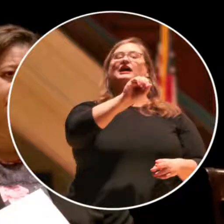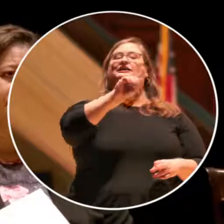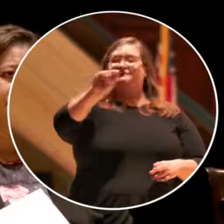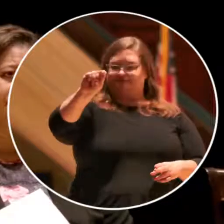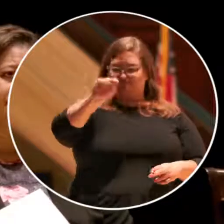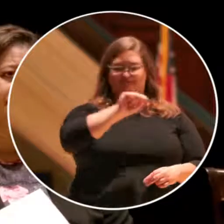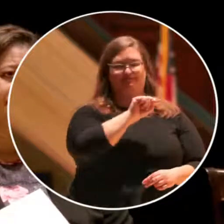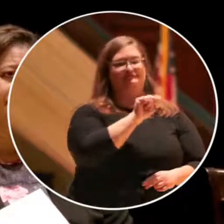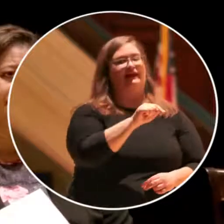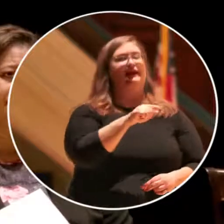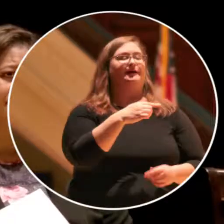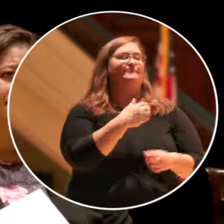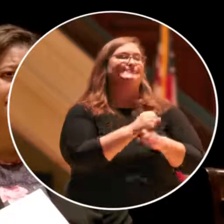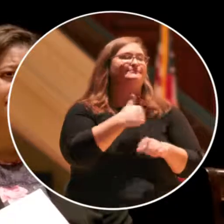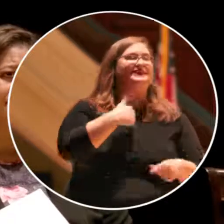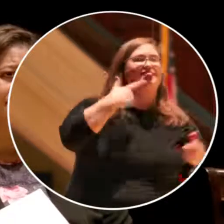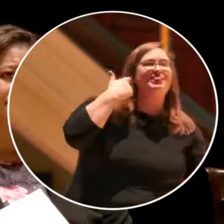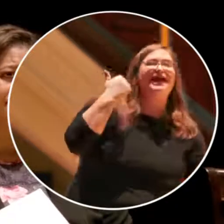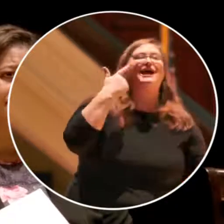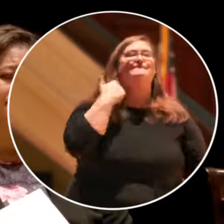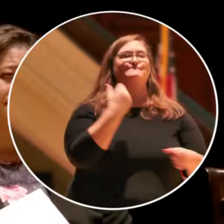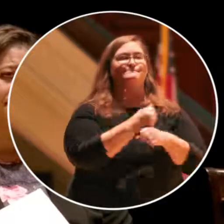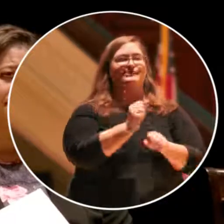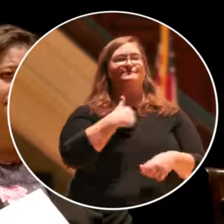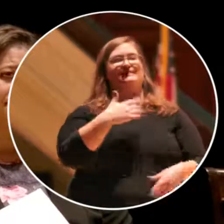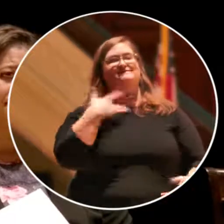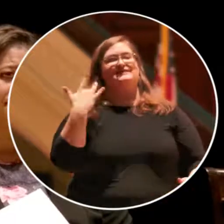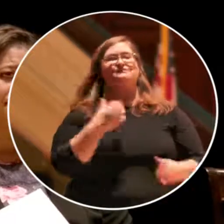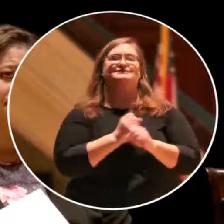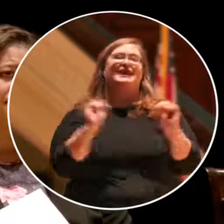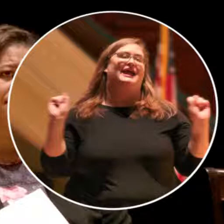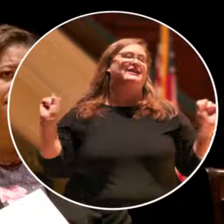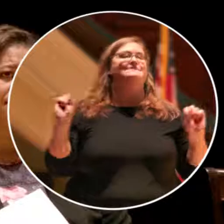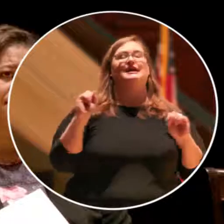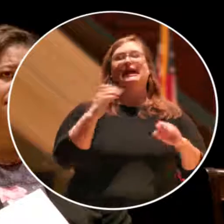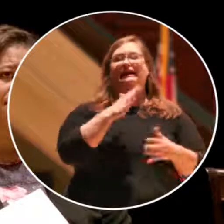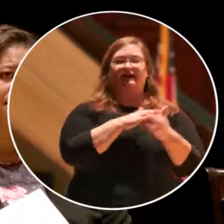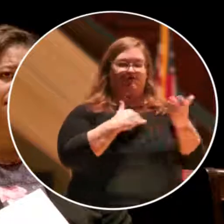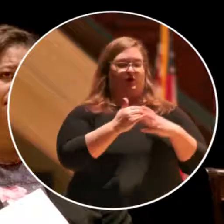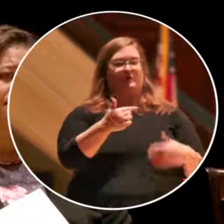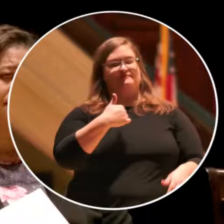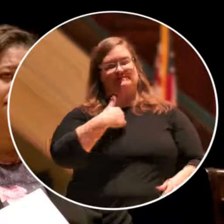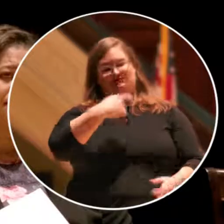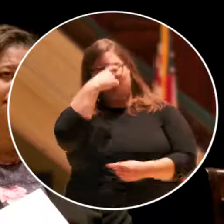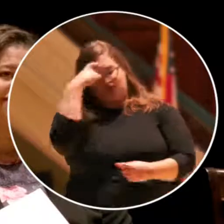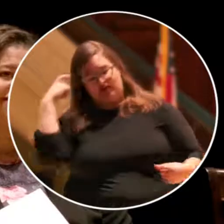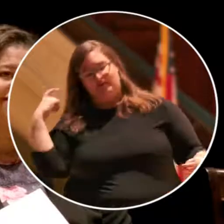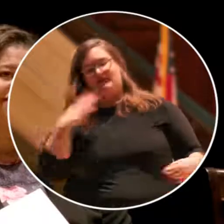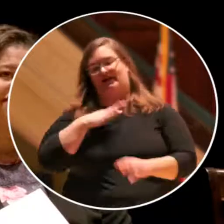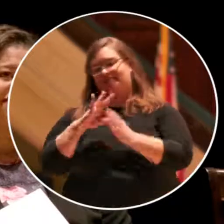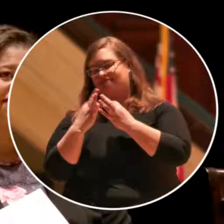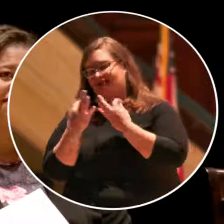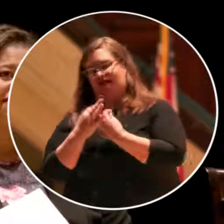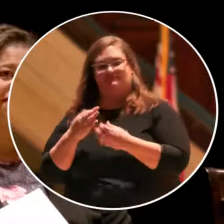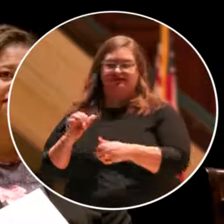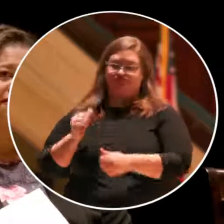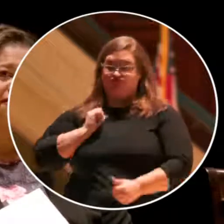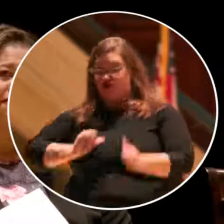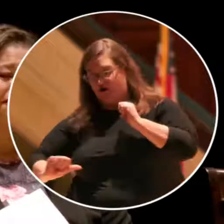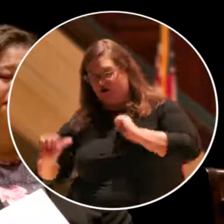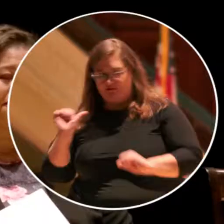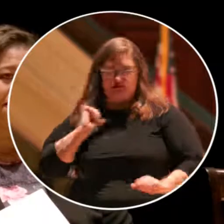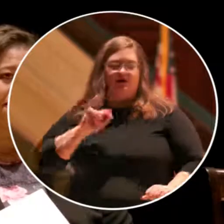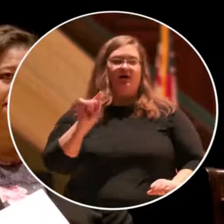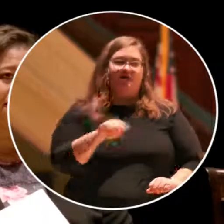had before, and he wasn't scared away by all of my family trauma and drama. We fell in love and drove to Las Vegas and